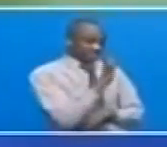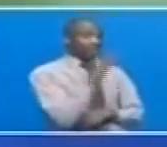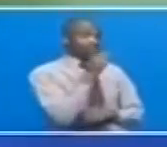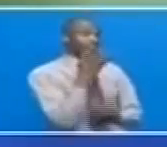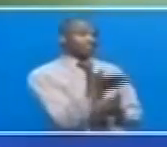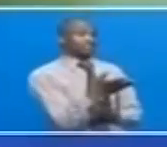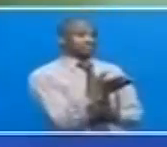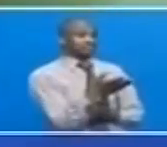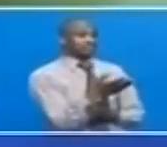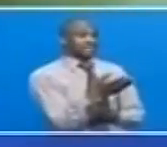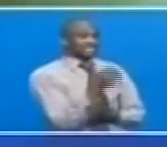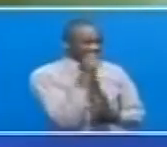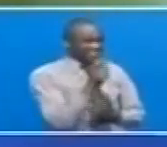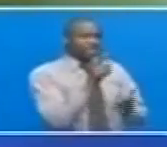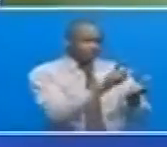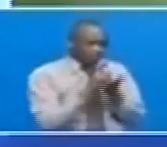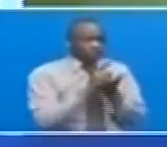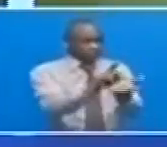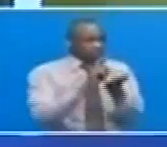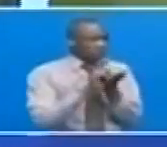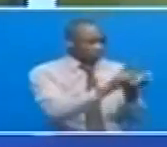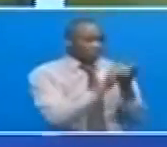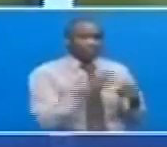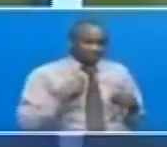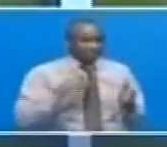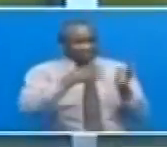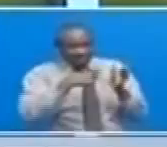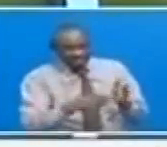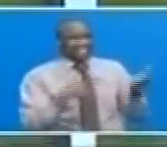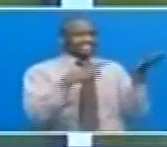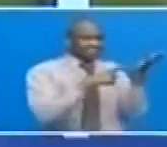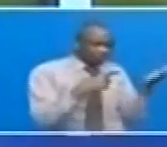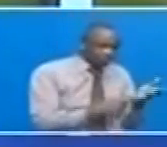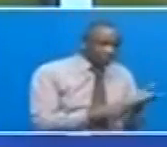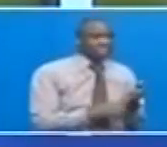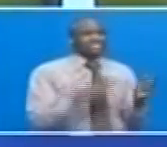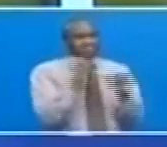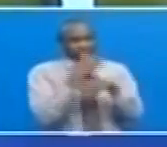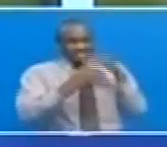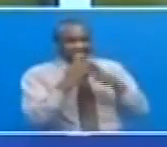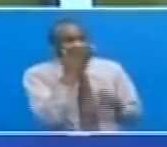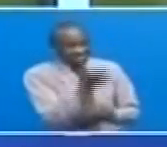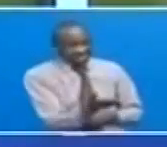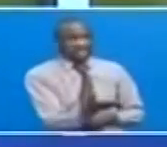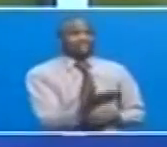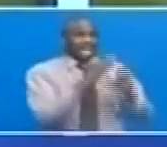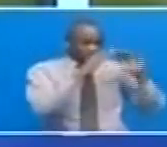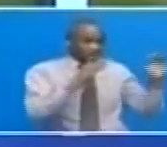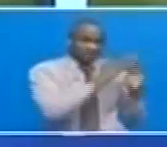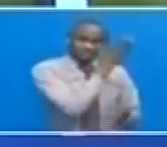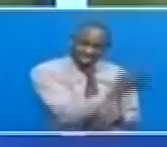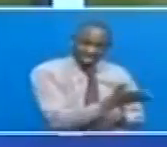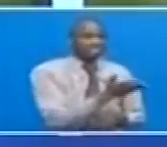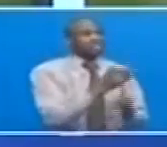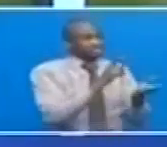businesses. Just loans across all sectors, manufacturing, technology, real estate, you know, housing,